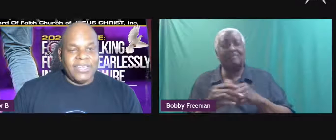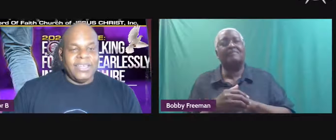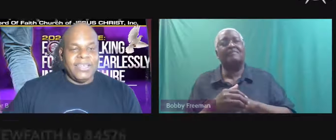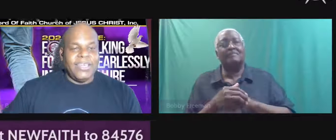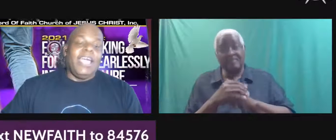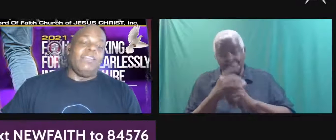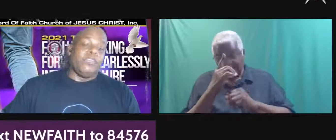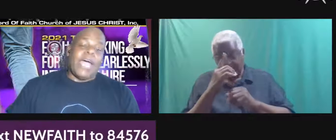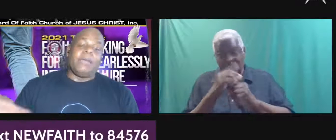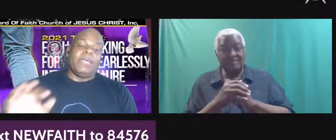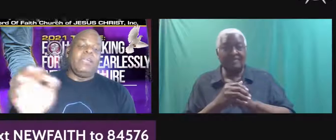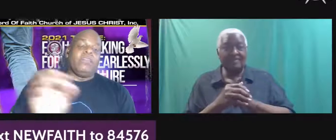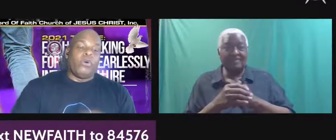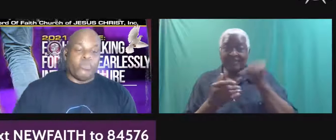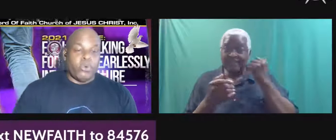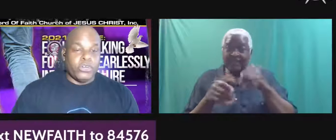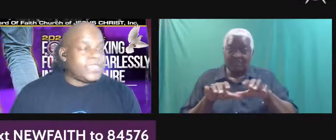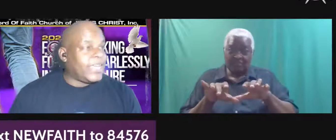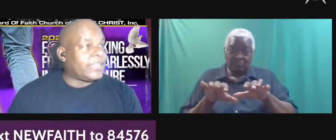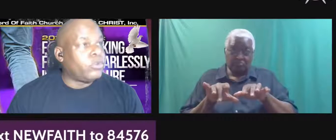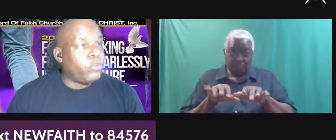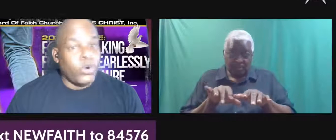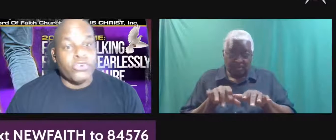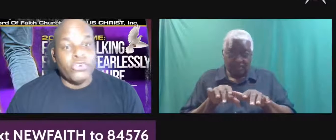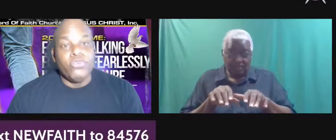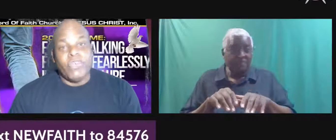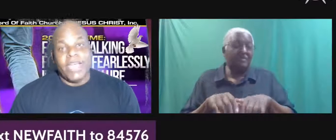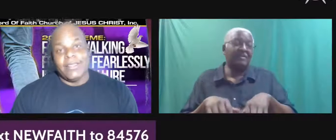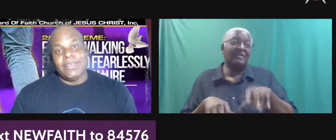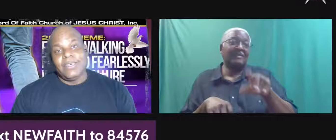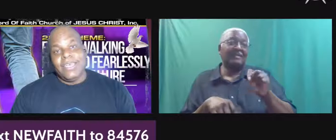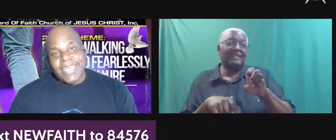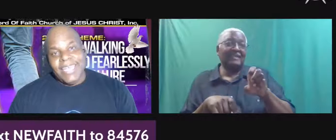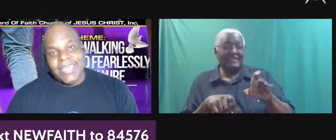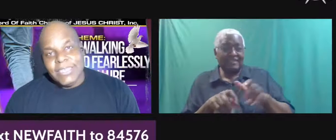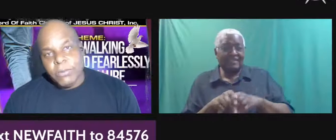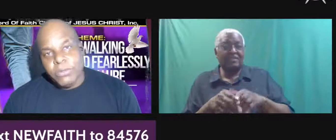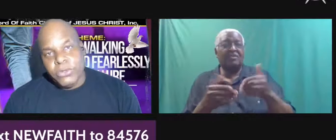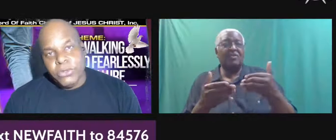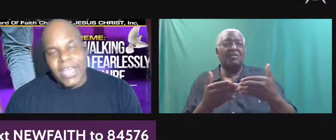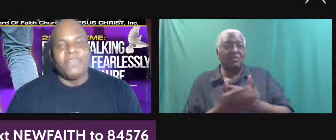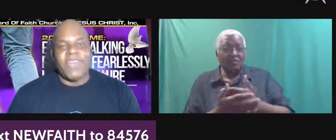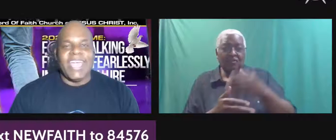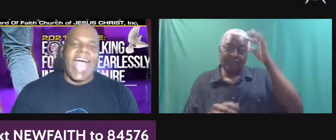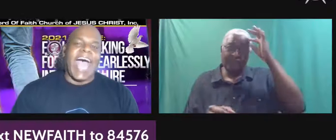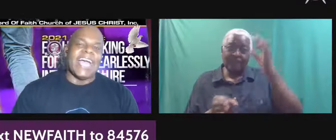join. And if you type any of those words, text the word New Faith,